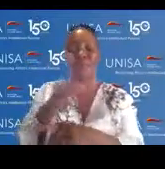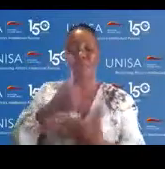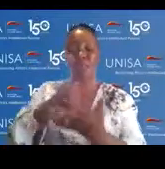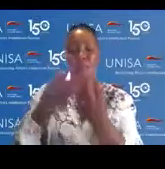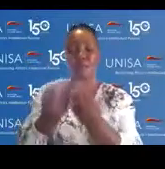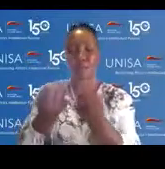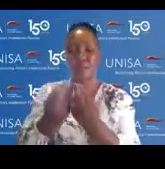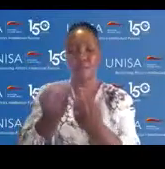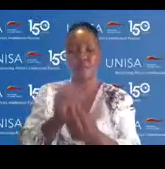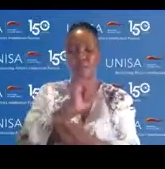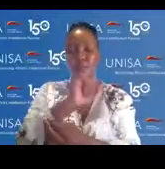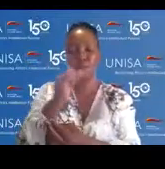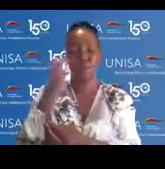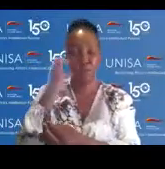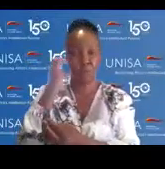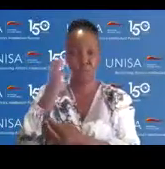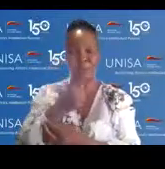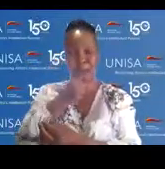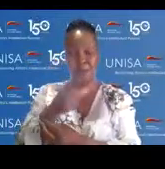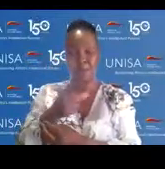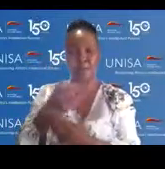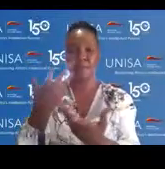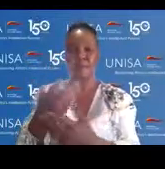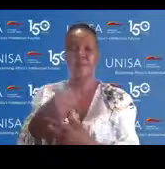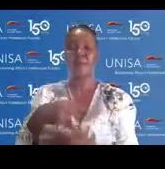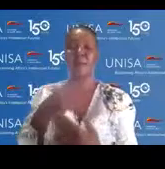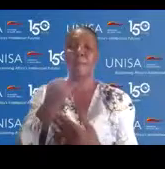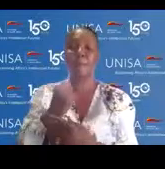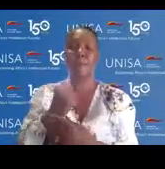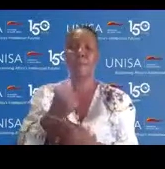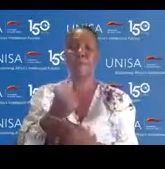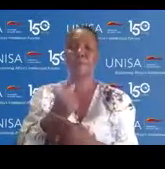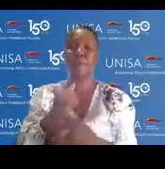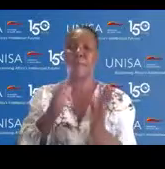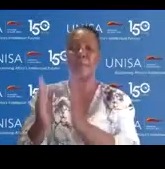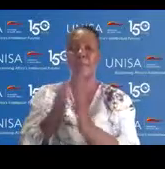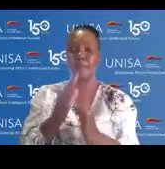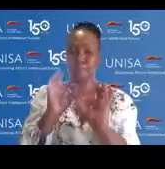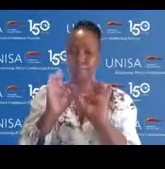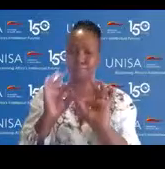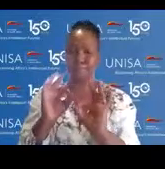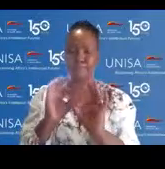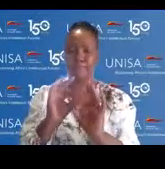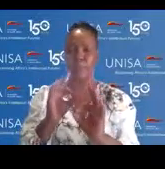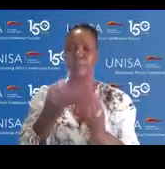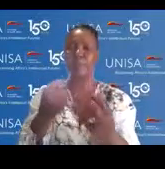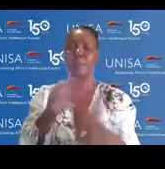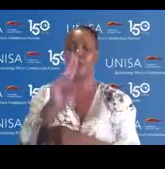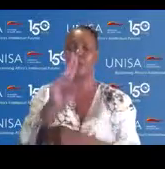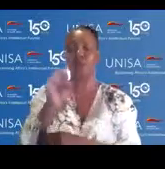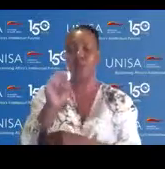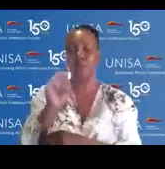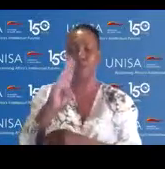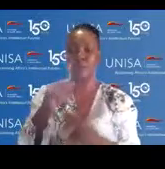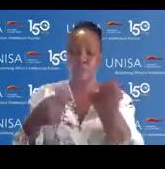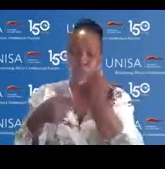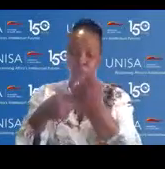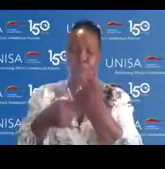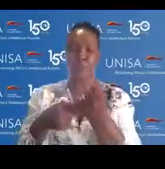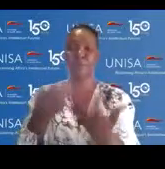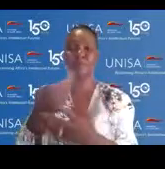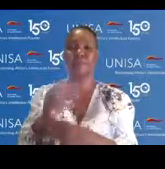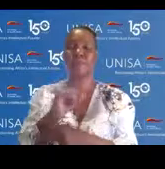device, please let it behave as if it's a USB. All right, there's a setting like that depending on your